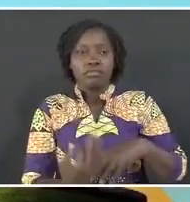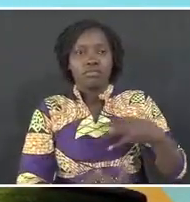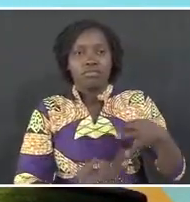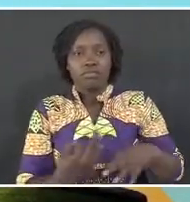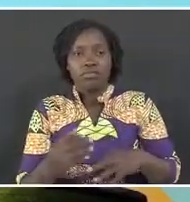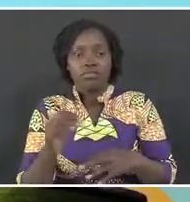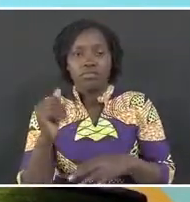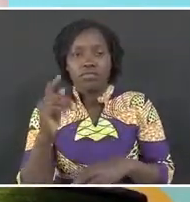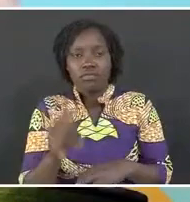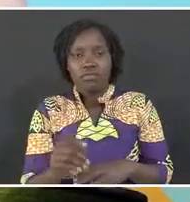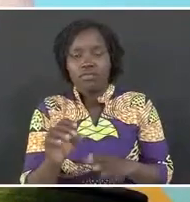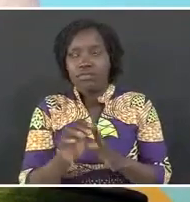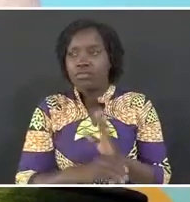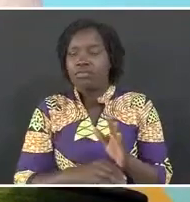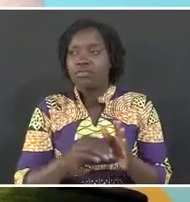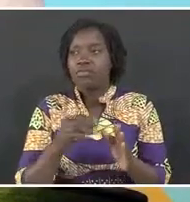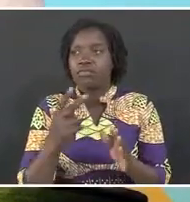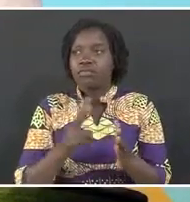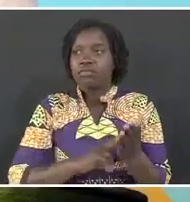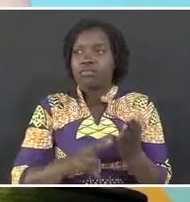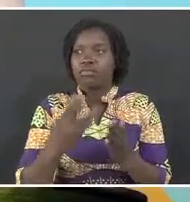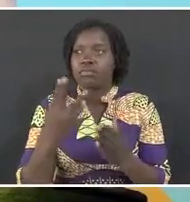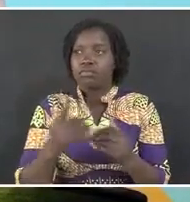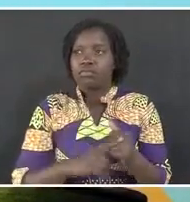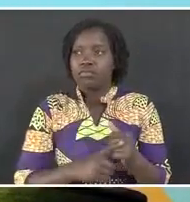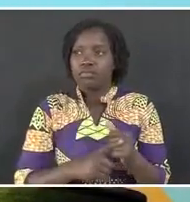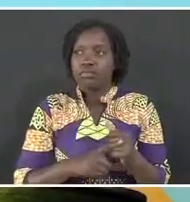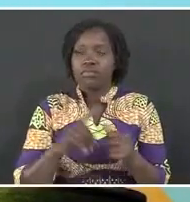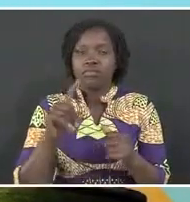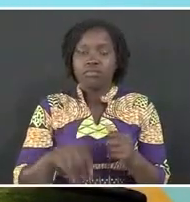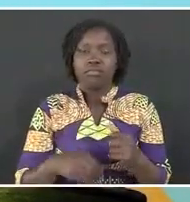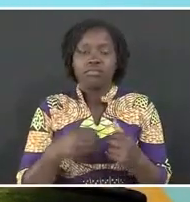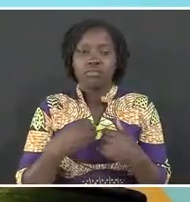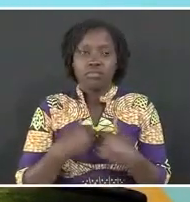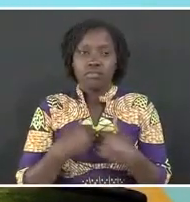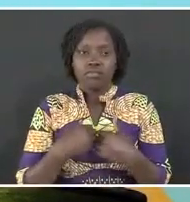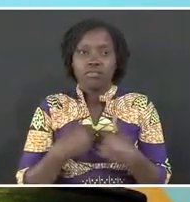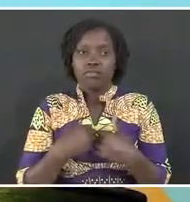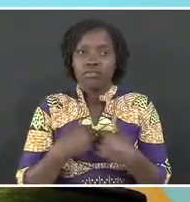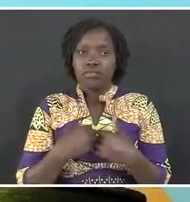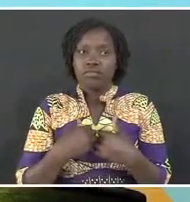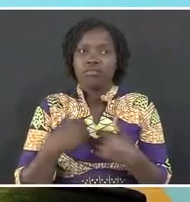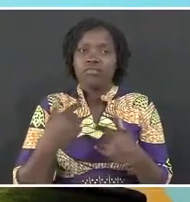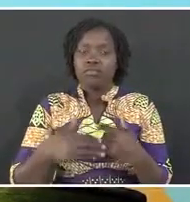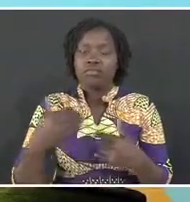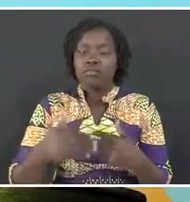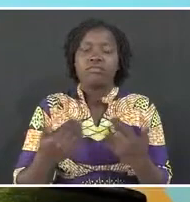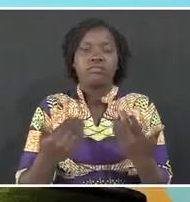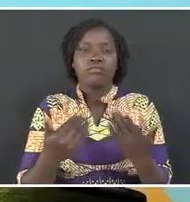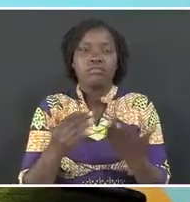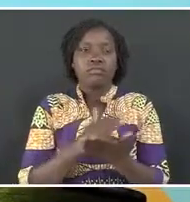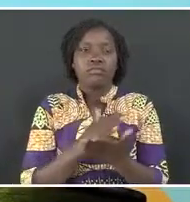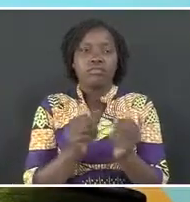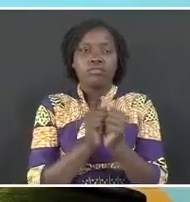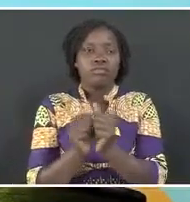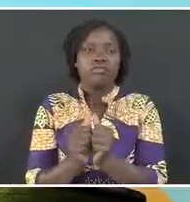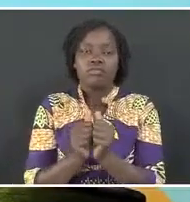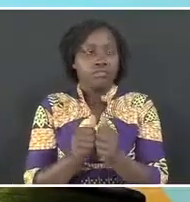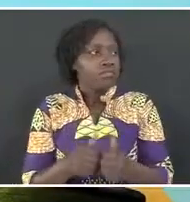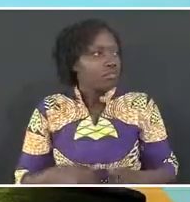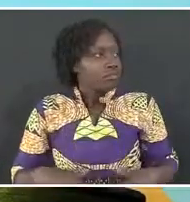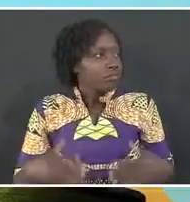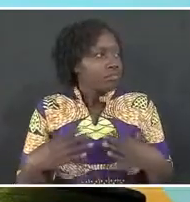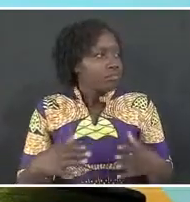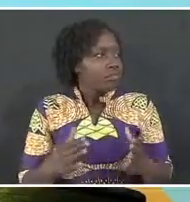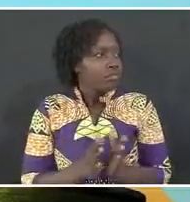Acts chapter 2 verse 46, we must have habitual breaking of bread. These days the young people